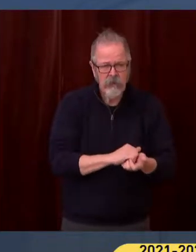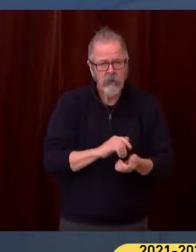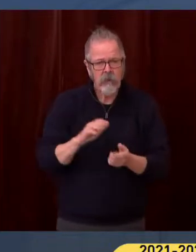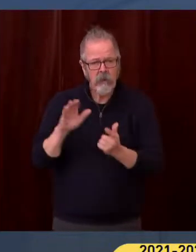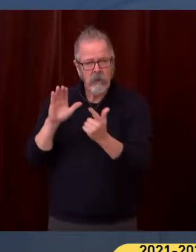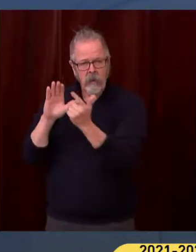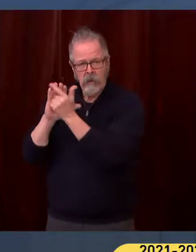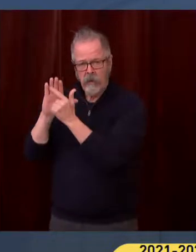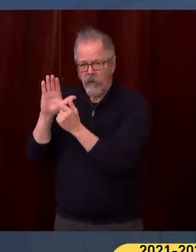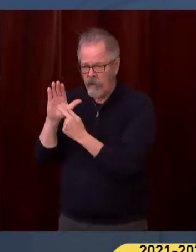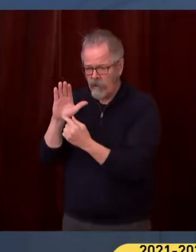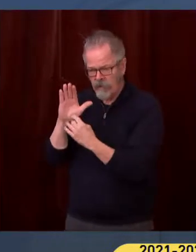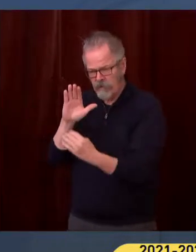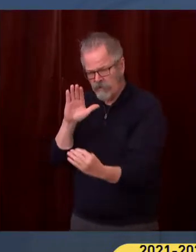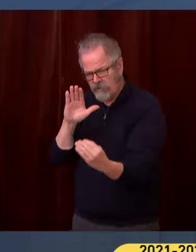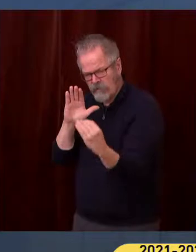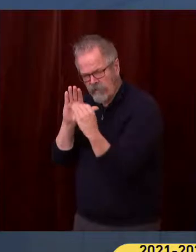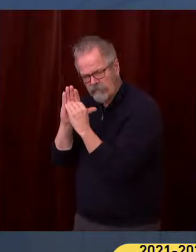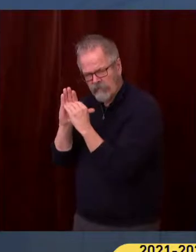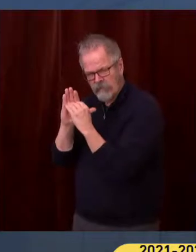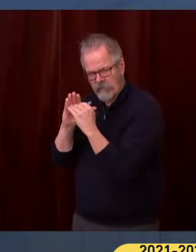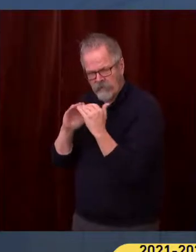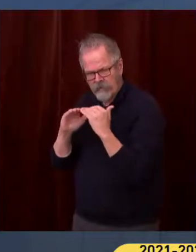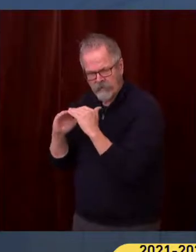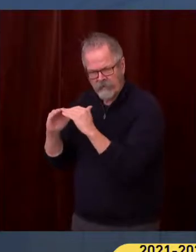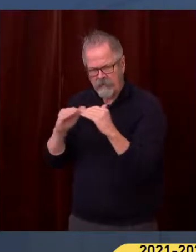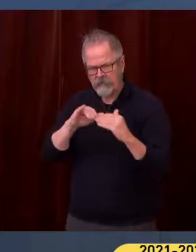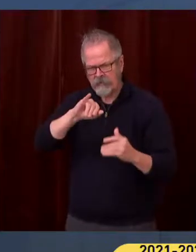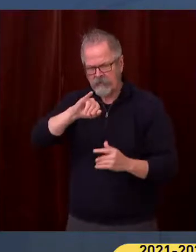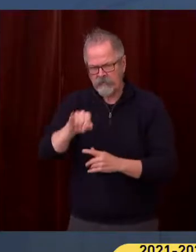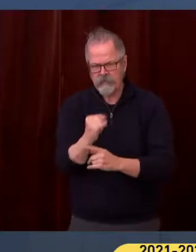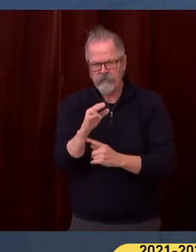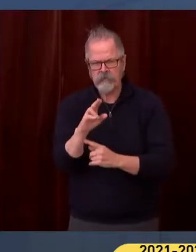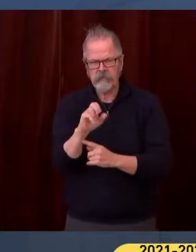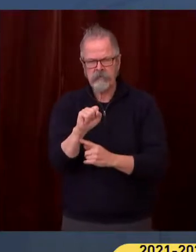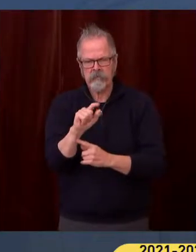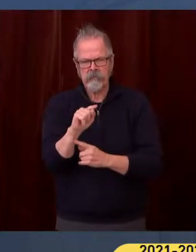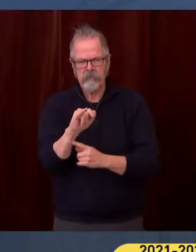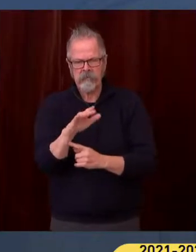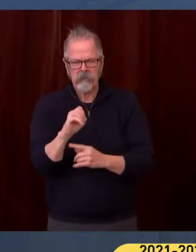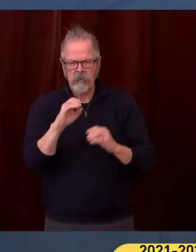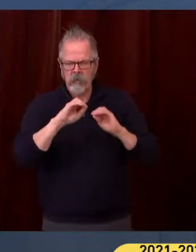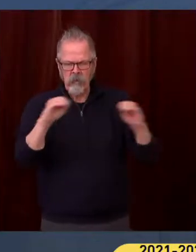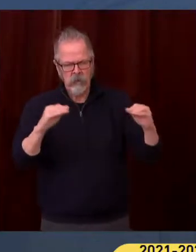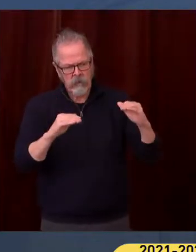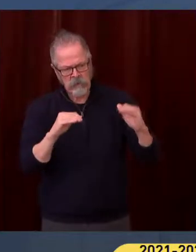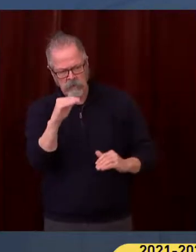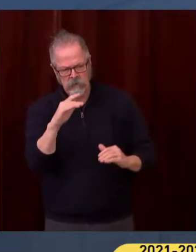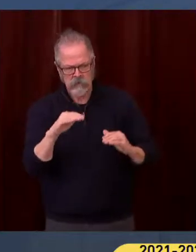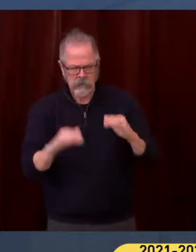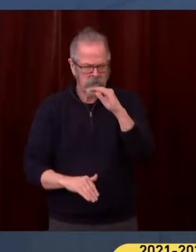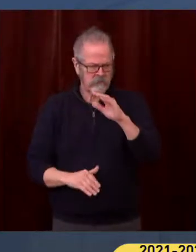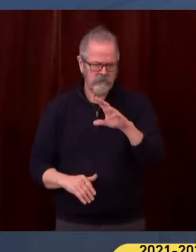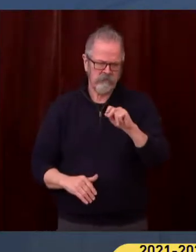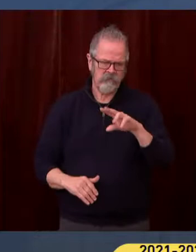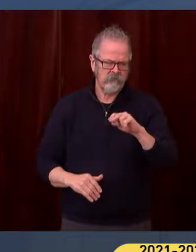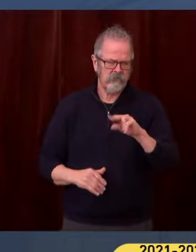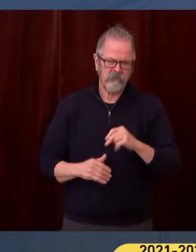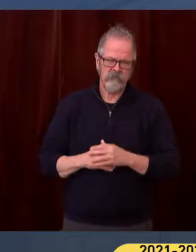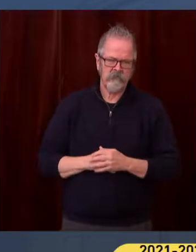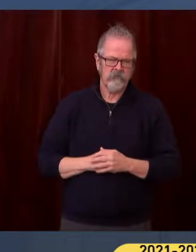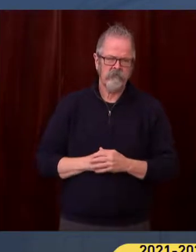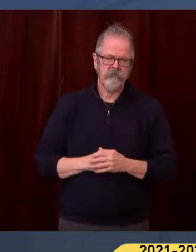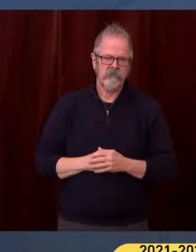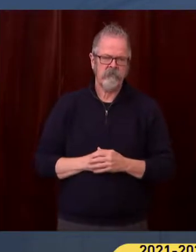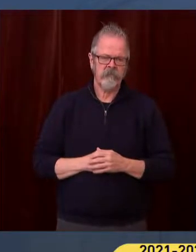what we are looking at is a three-part plan that does put a